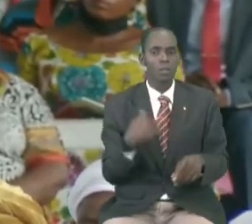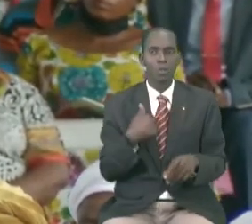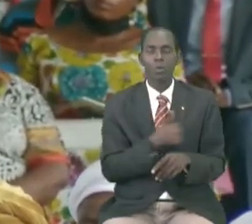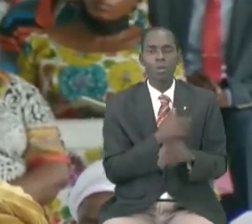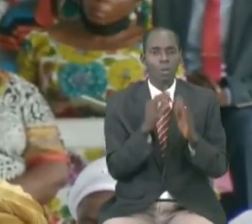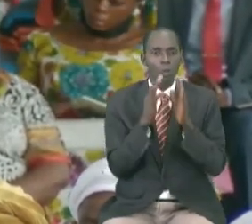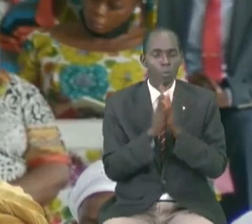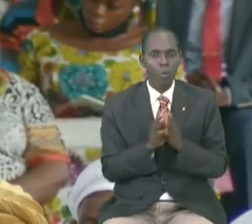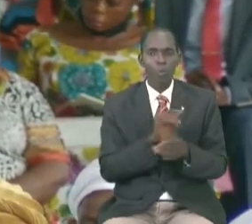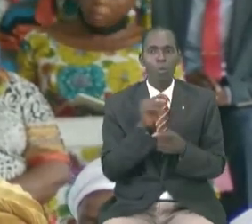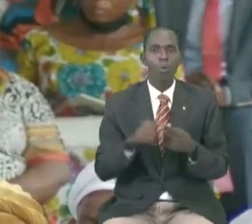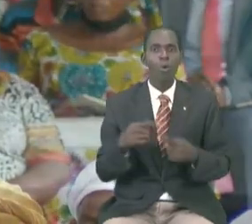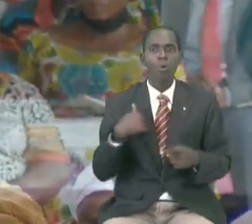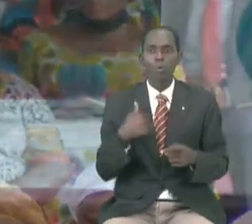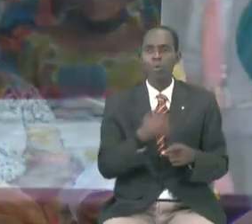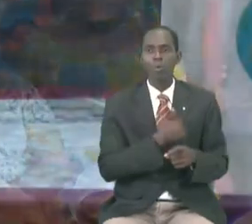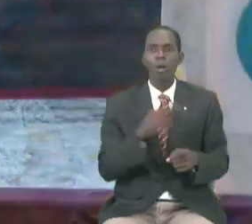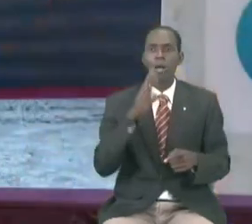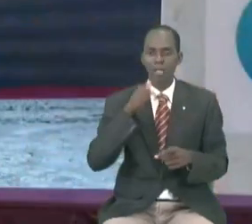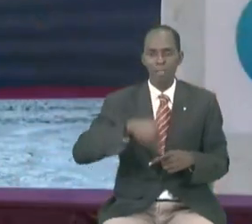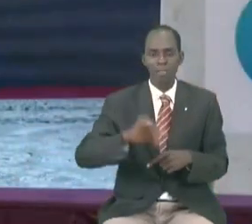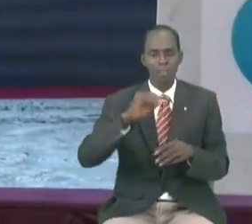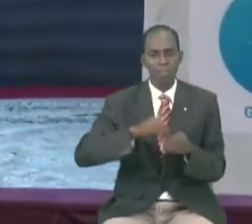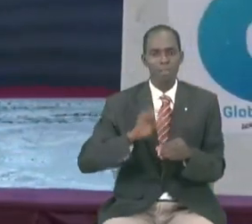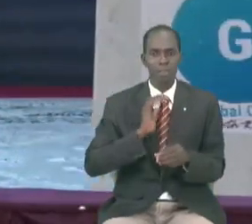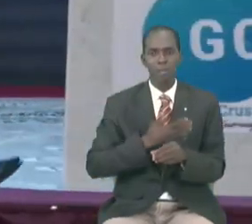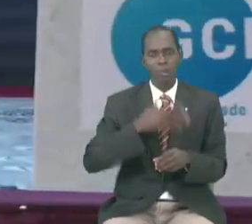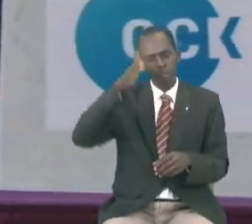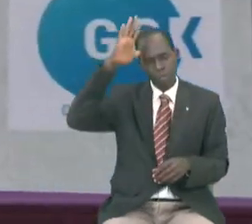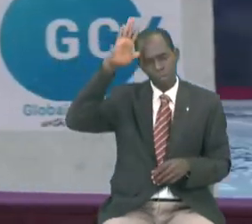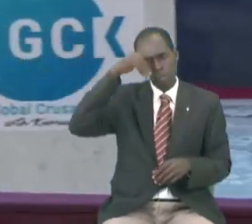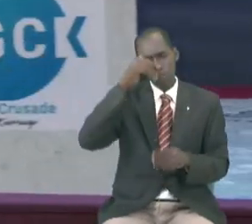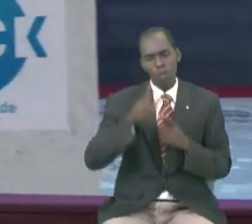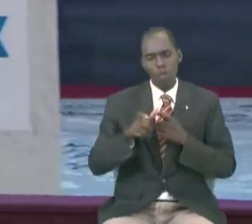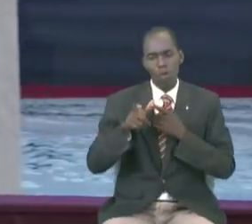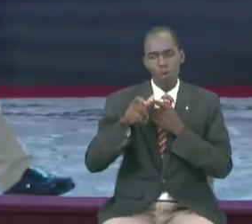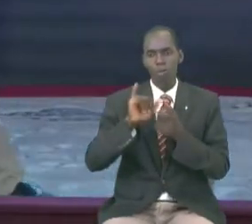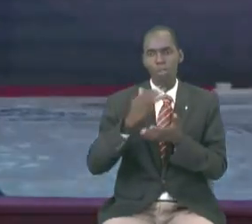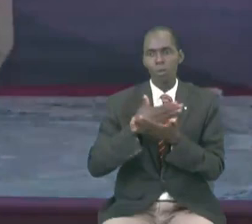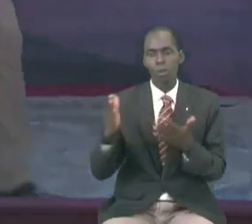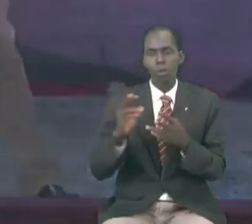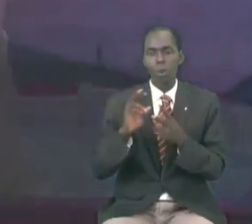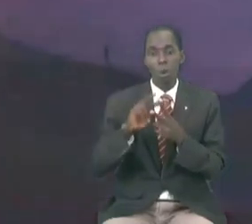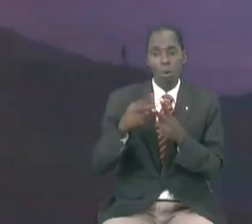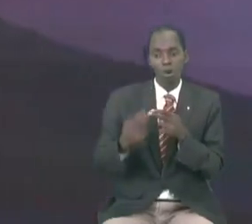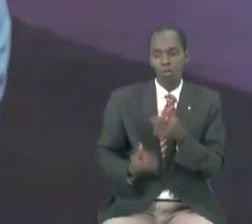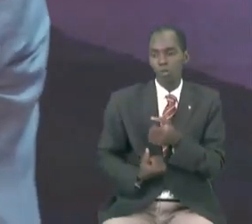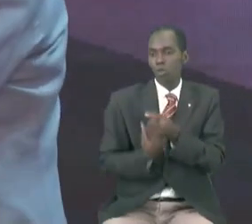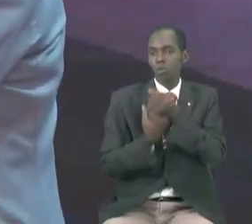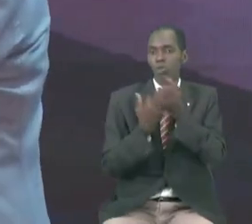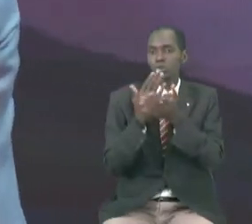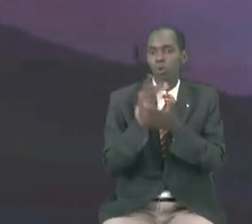somebody that is running away from God. And we're told, and they cast forth